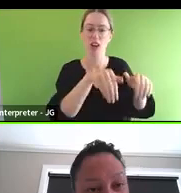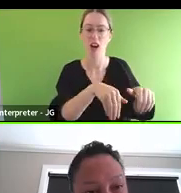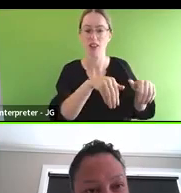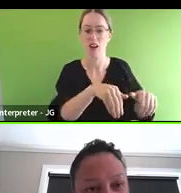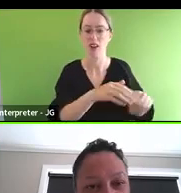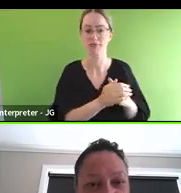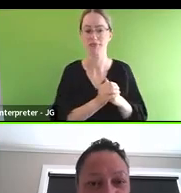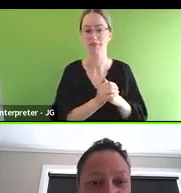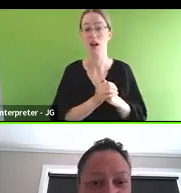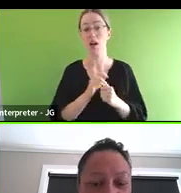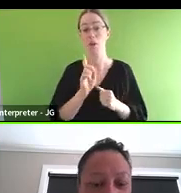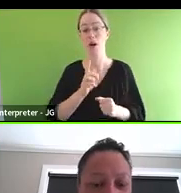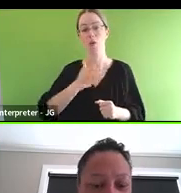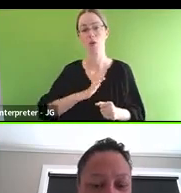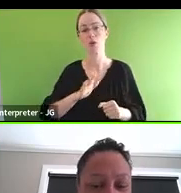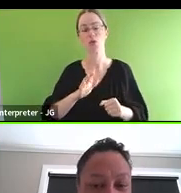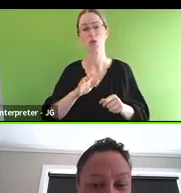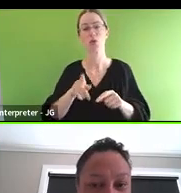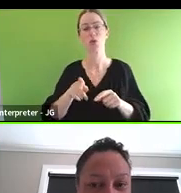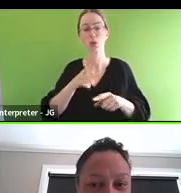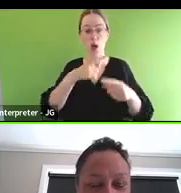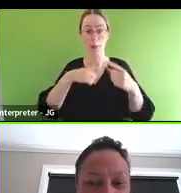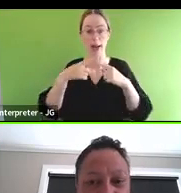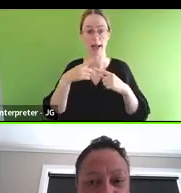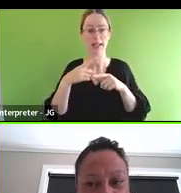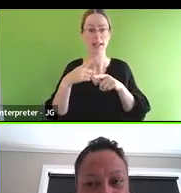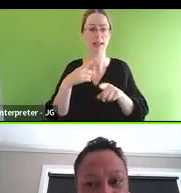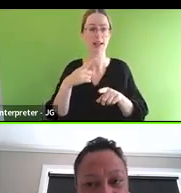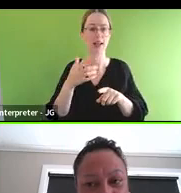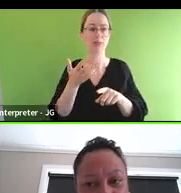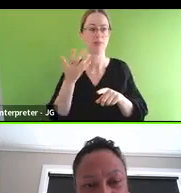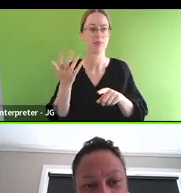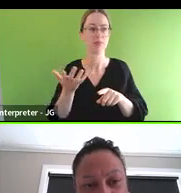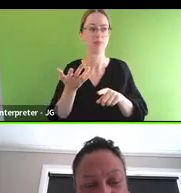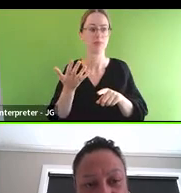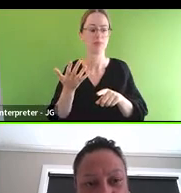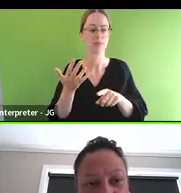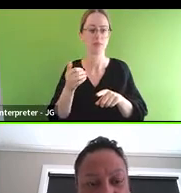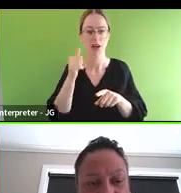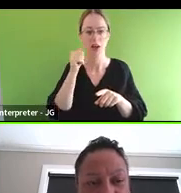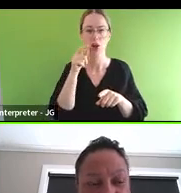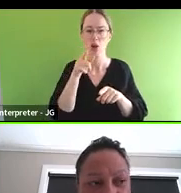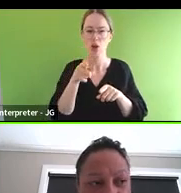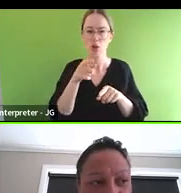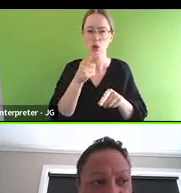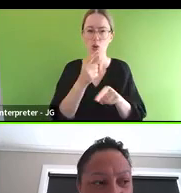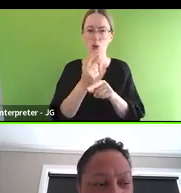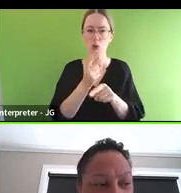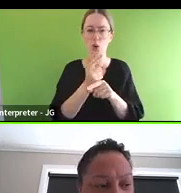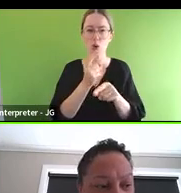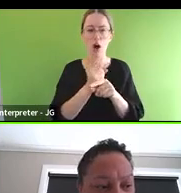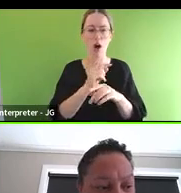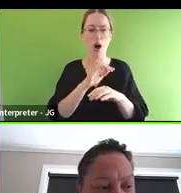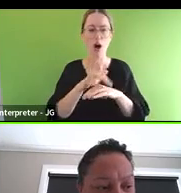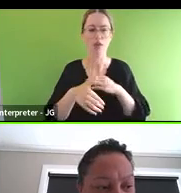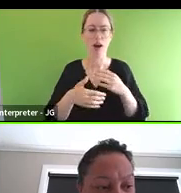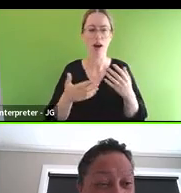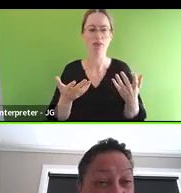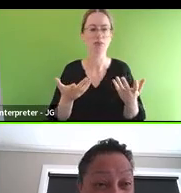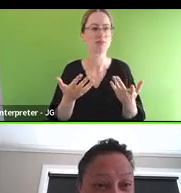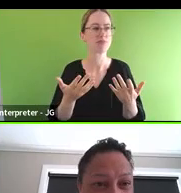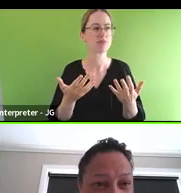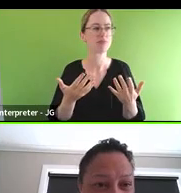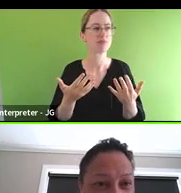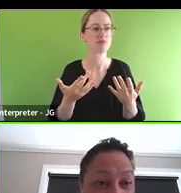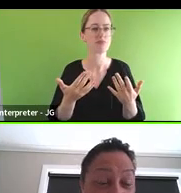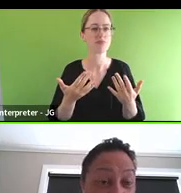others. But I just wanted to also go back to your submission, and so I know you talk a little bit about I guess